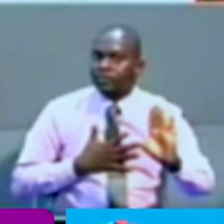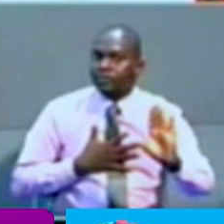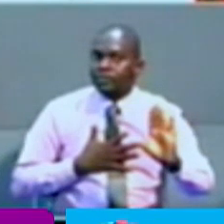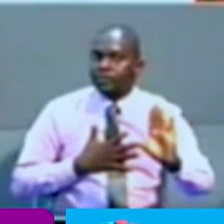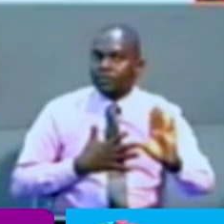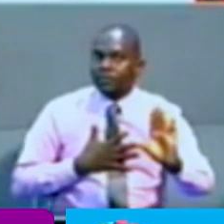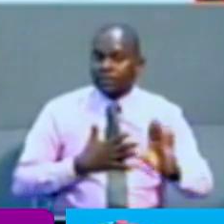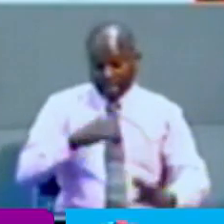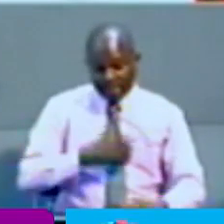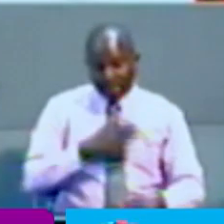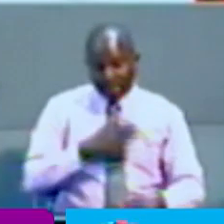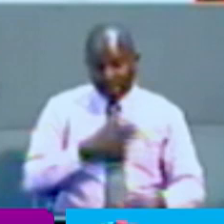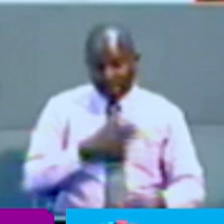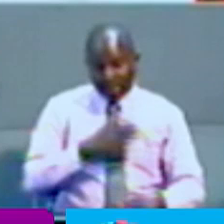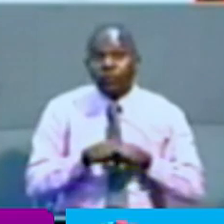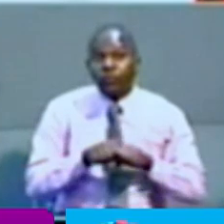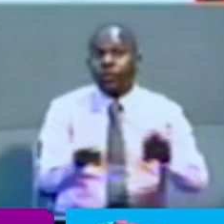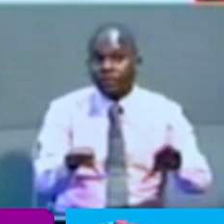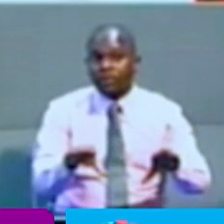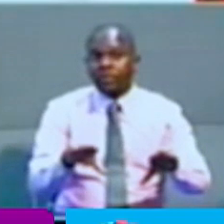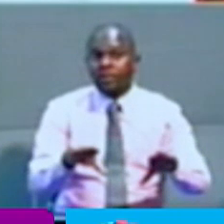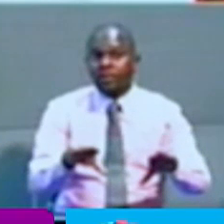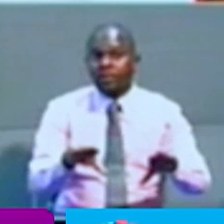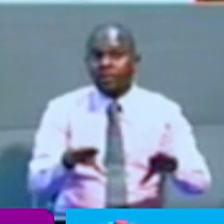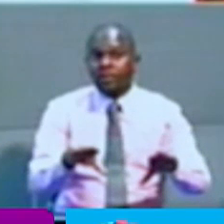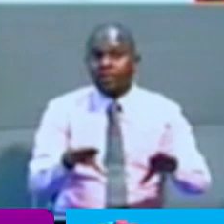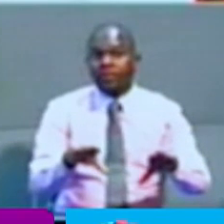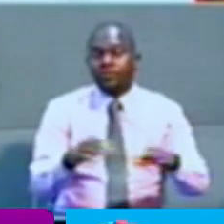It is being taken by us. We are the ones taking it.